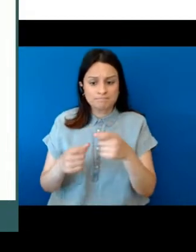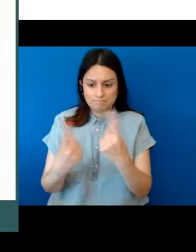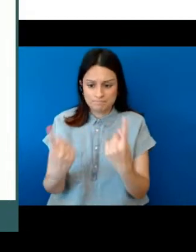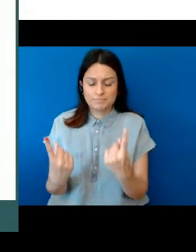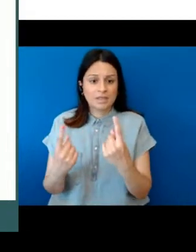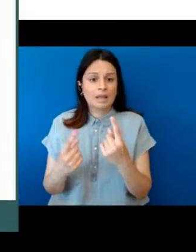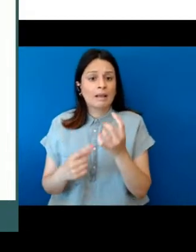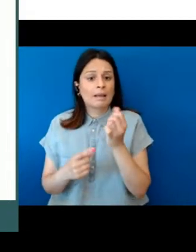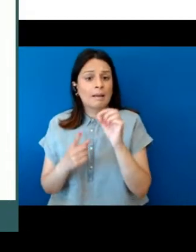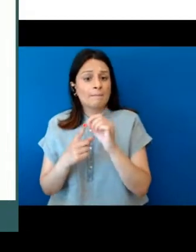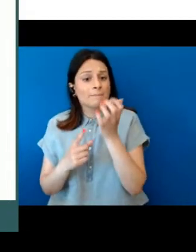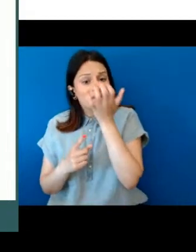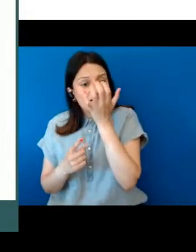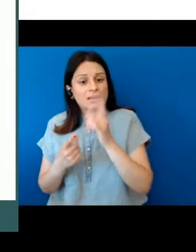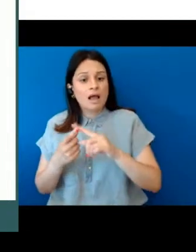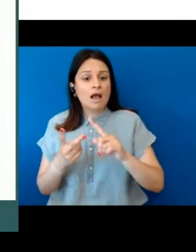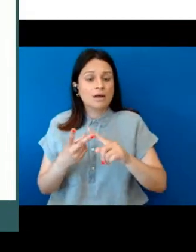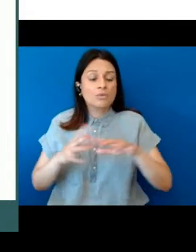and shellfish allergy.